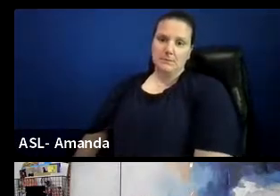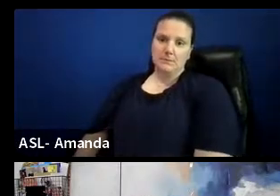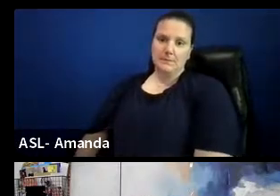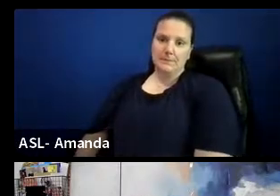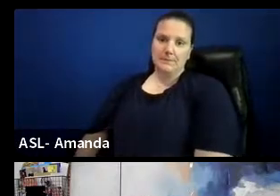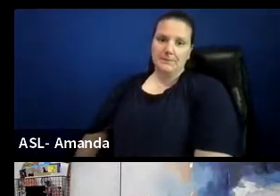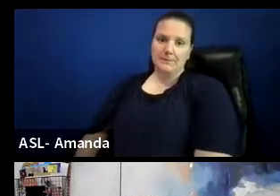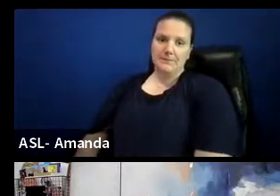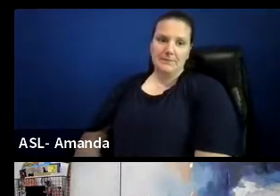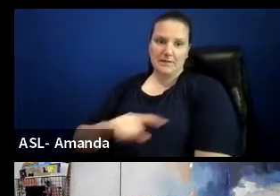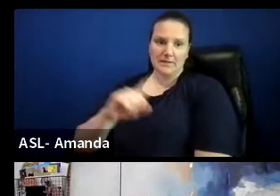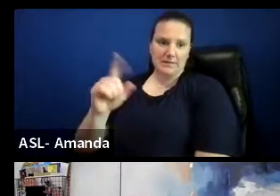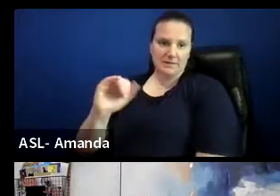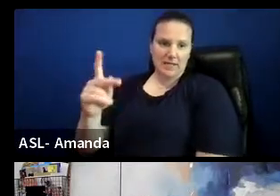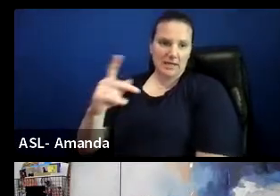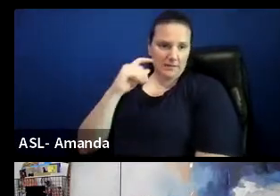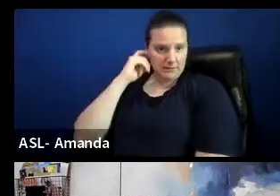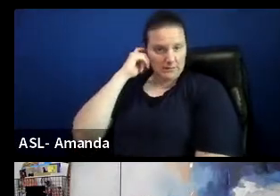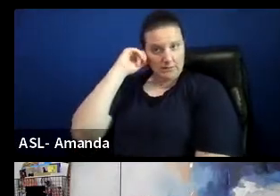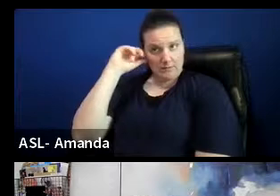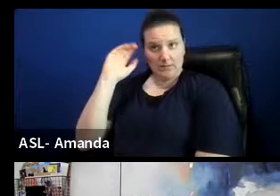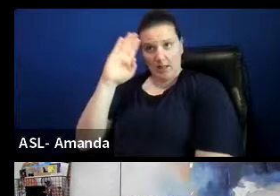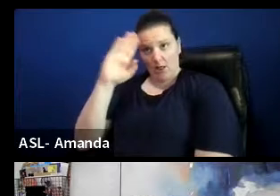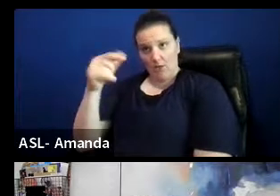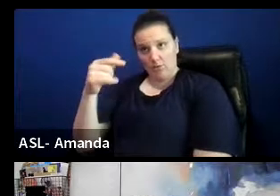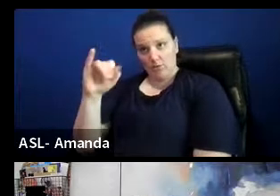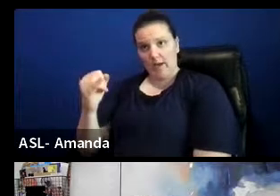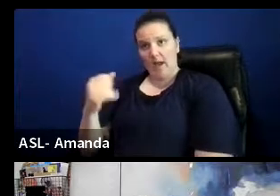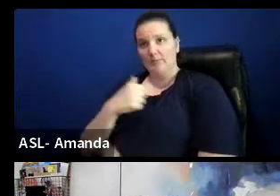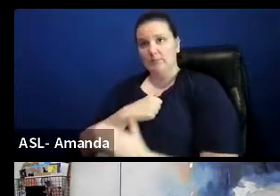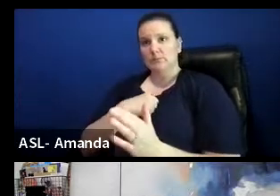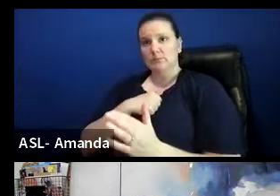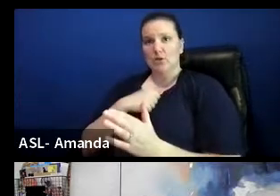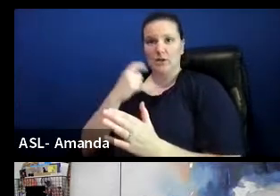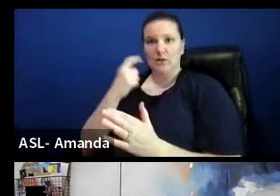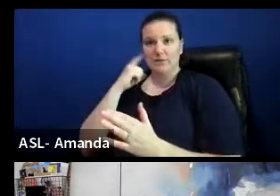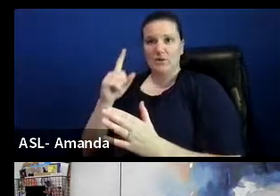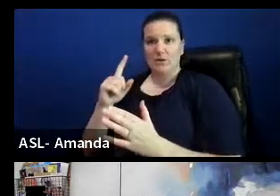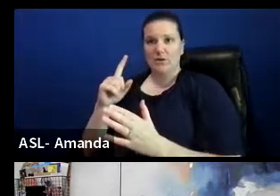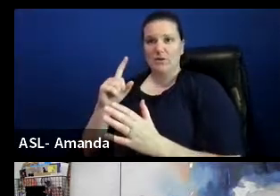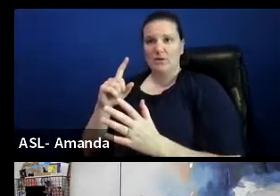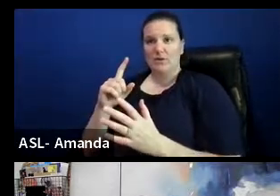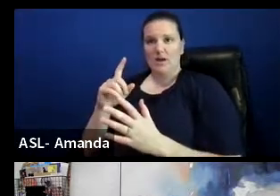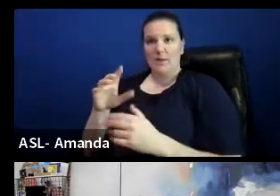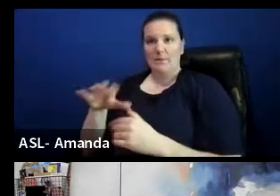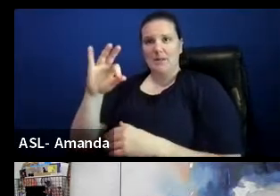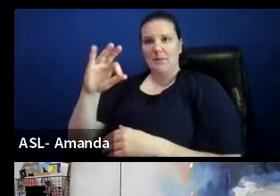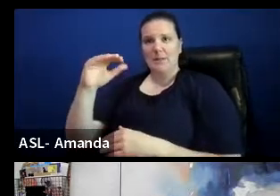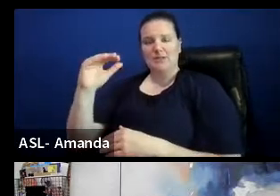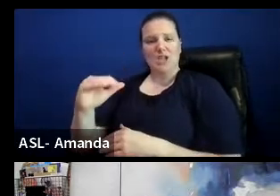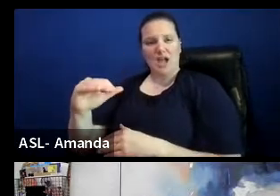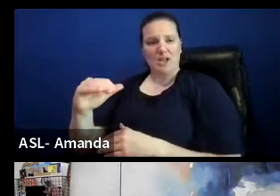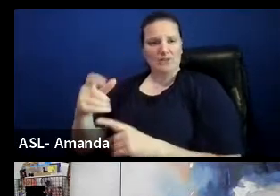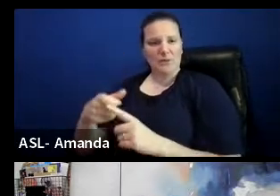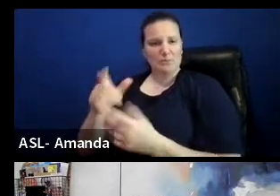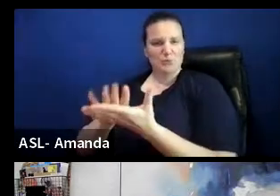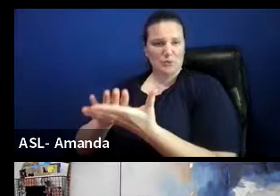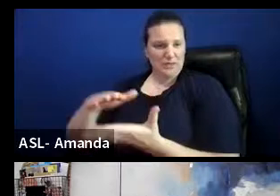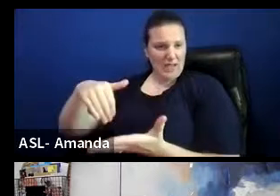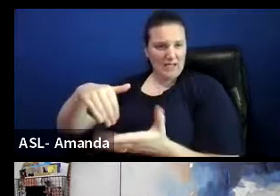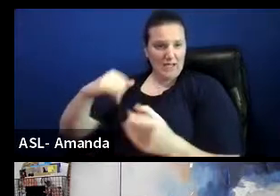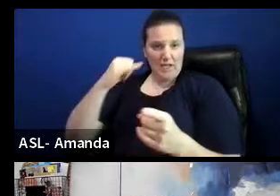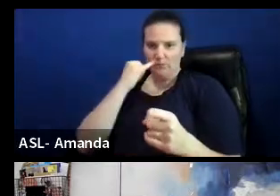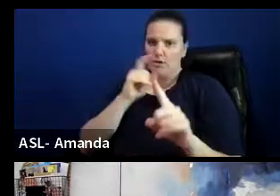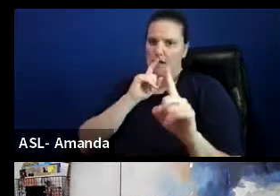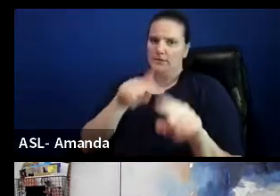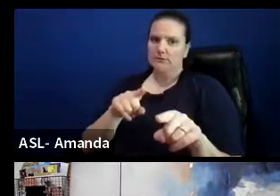So Zach. Hey, Greg, and to everyone, I apologize for being late. I was picking up my child from school. And so if you answered this